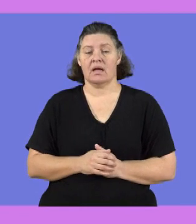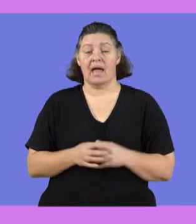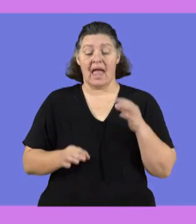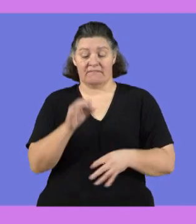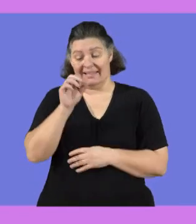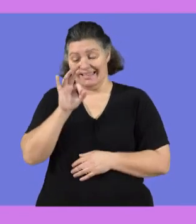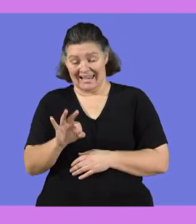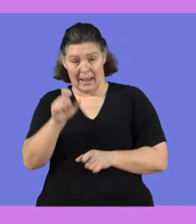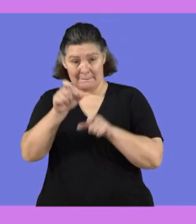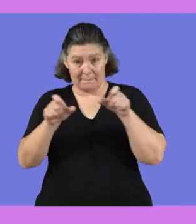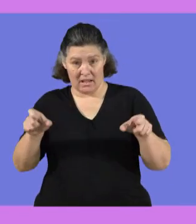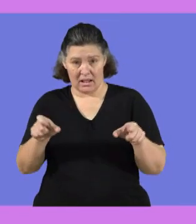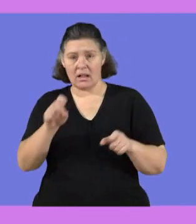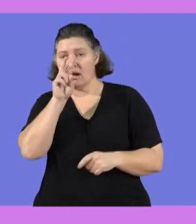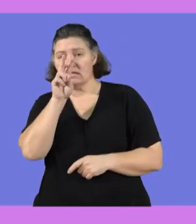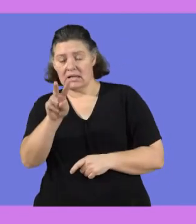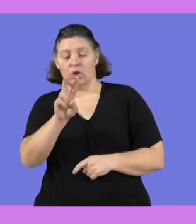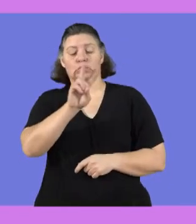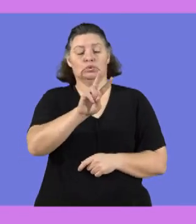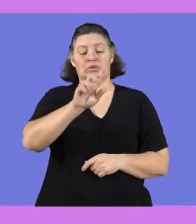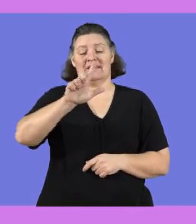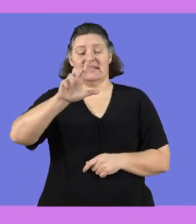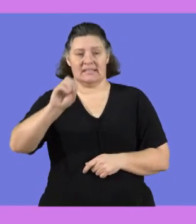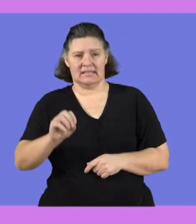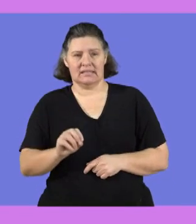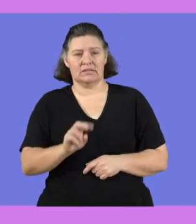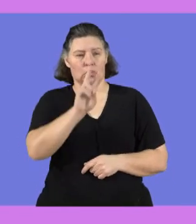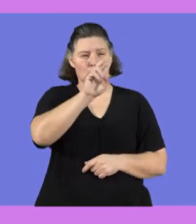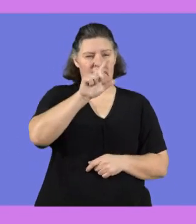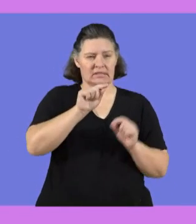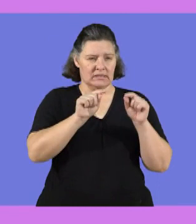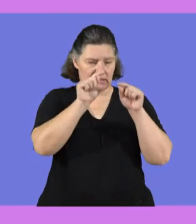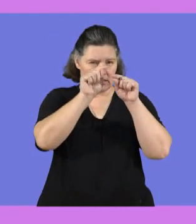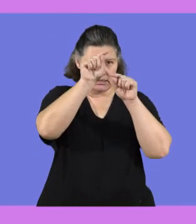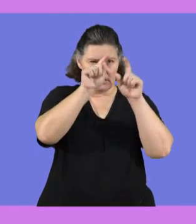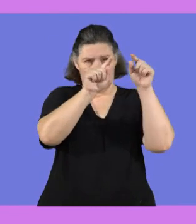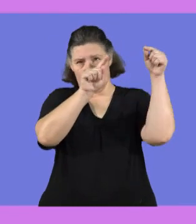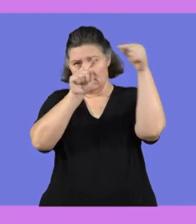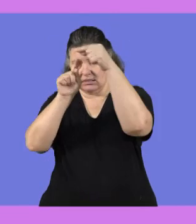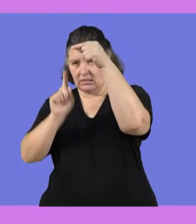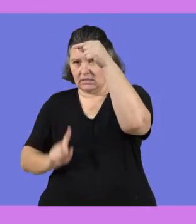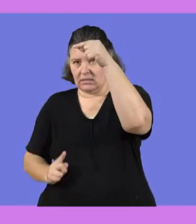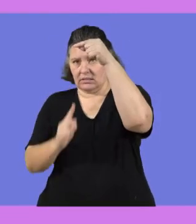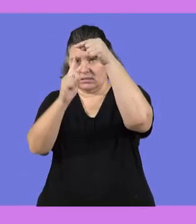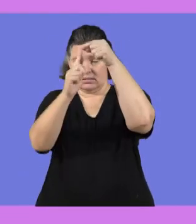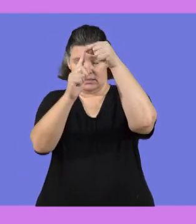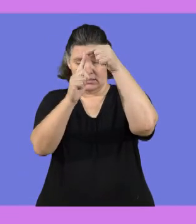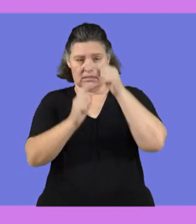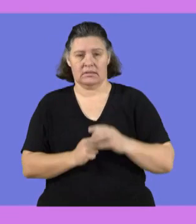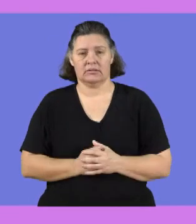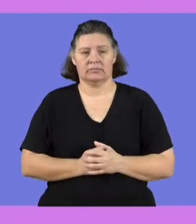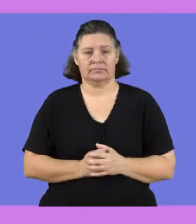So this is your point. And then if it's 3, we said the cost is 270. So because this